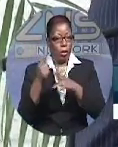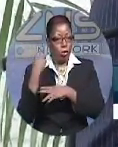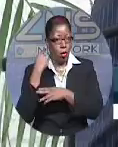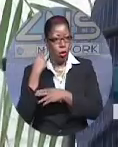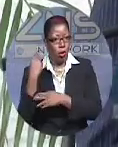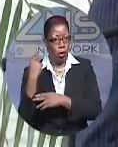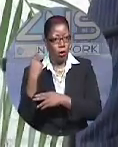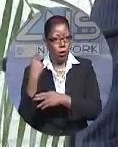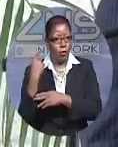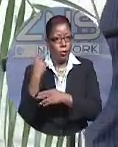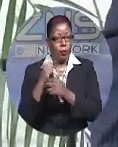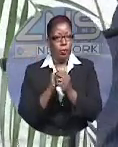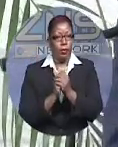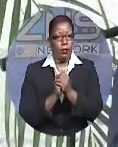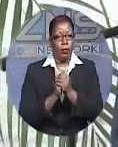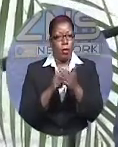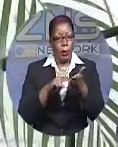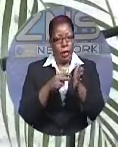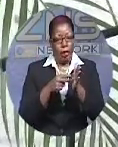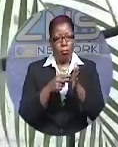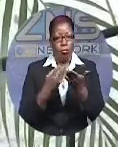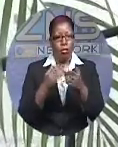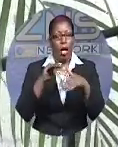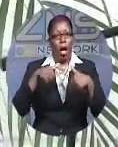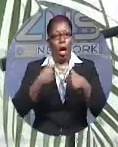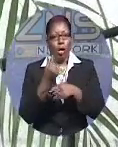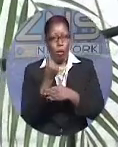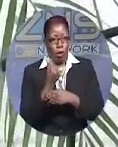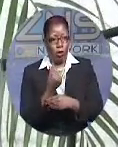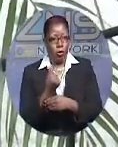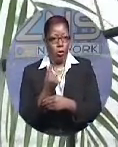Pinnock, in terms of how few,